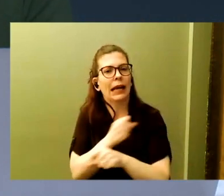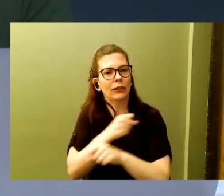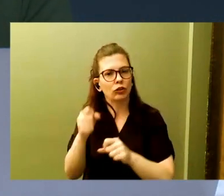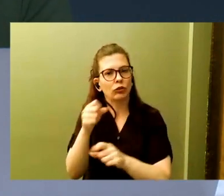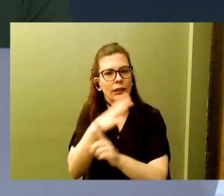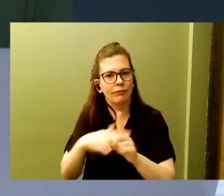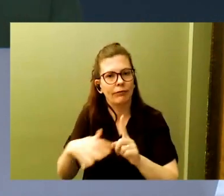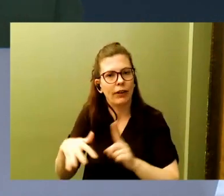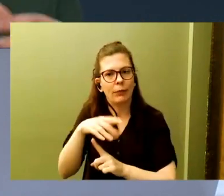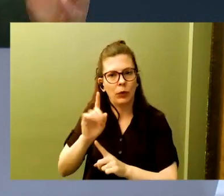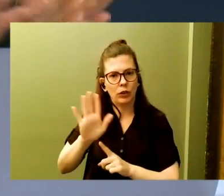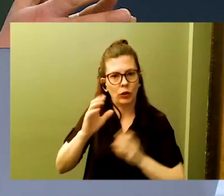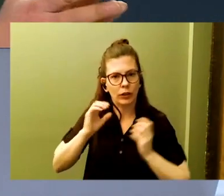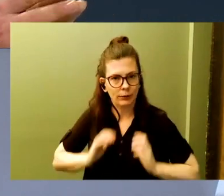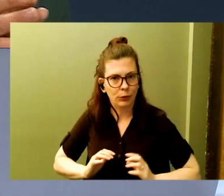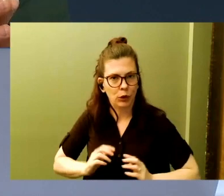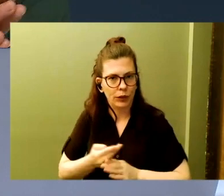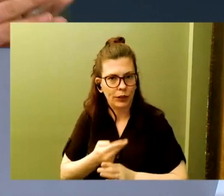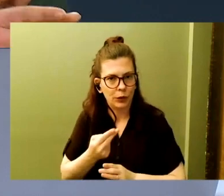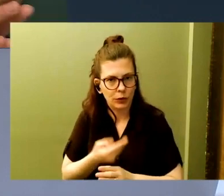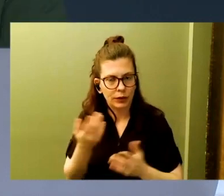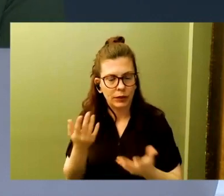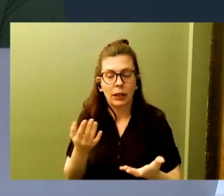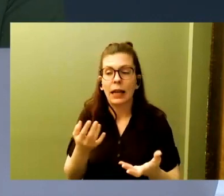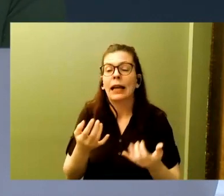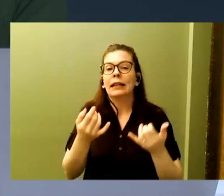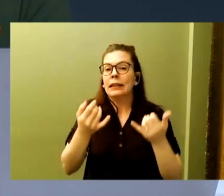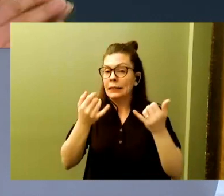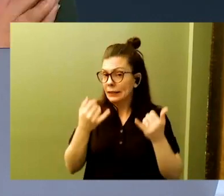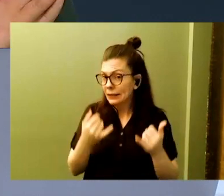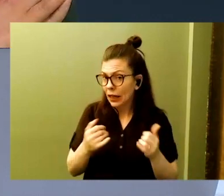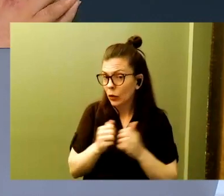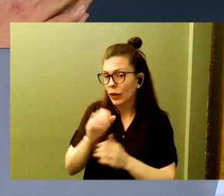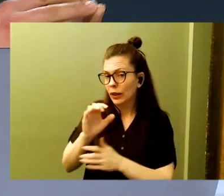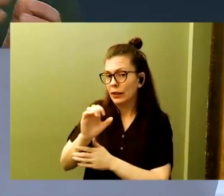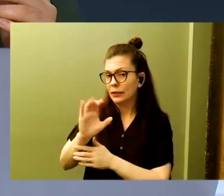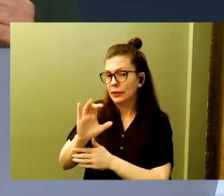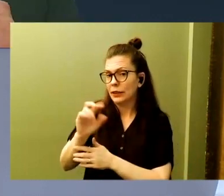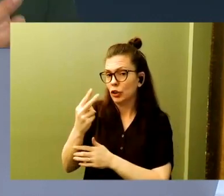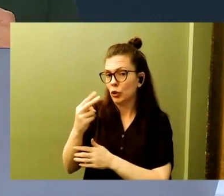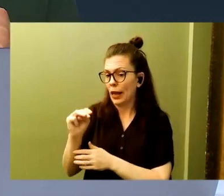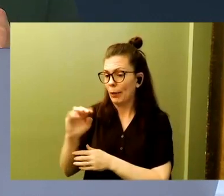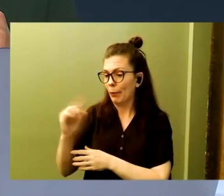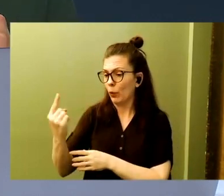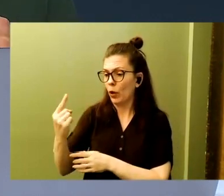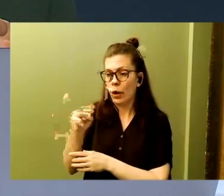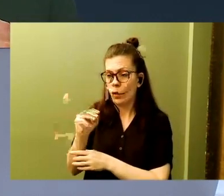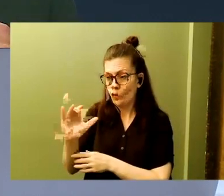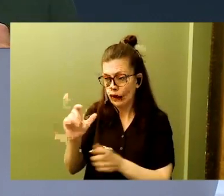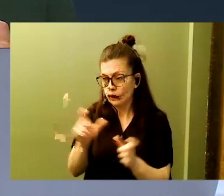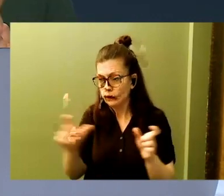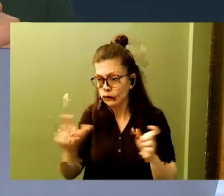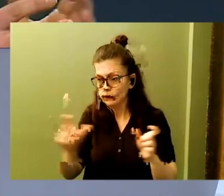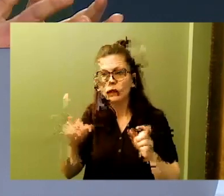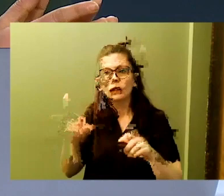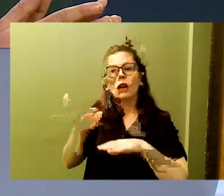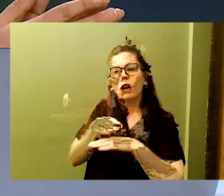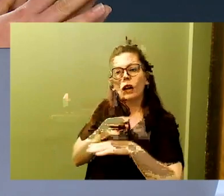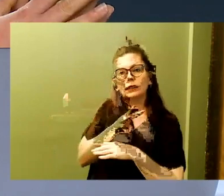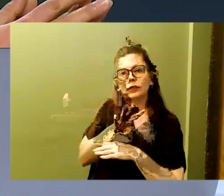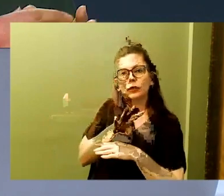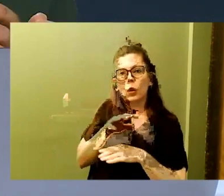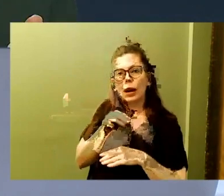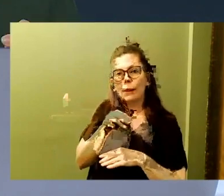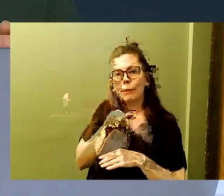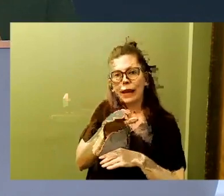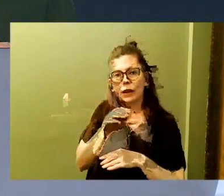customers are going to be using. Now with the EC2 M1 Mac instances, like spinning up ARM64 macOS environment is